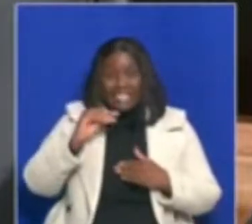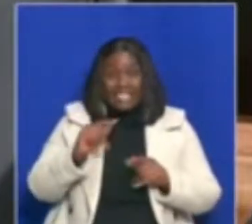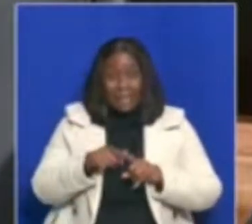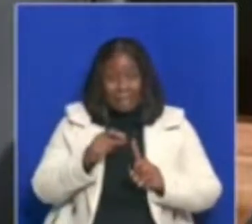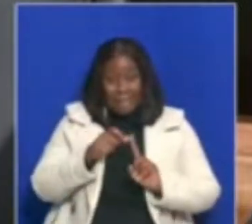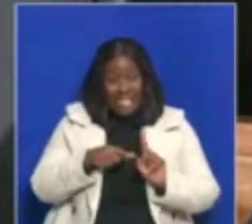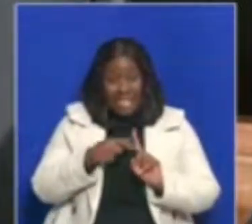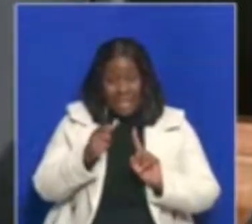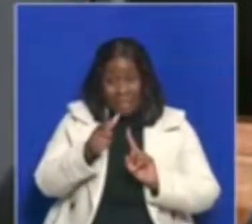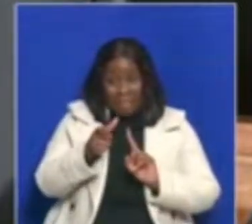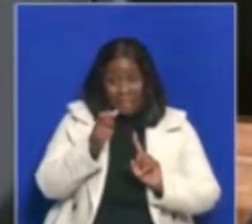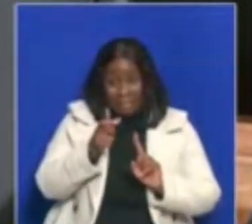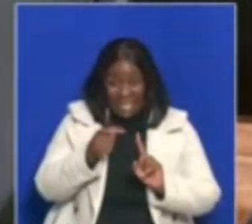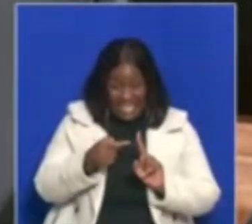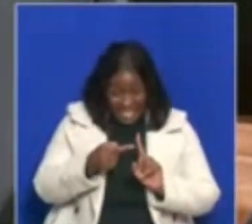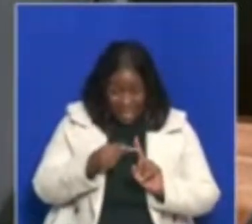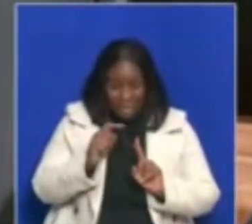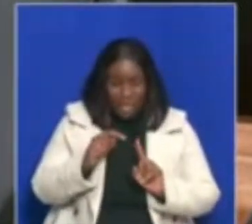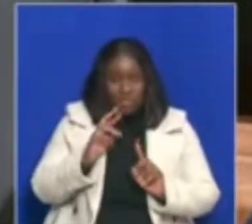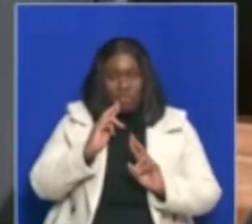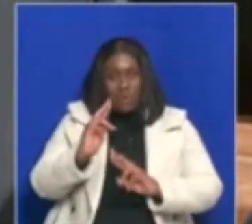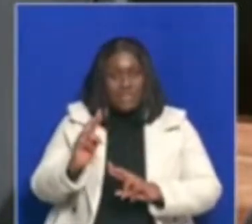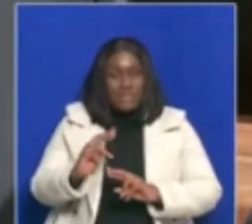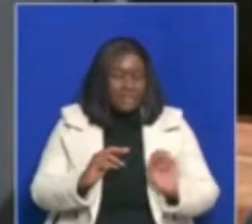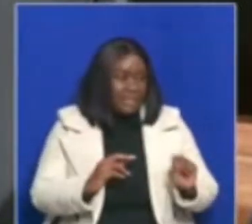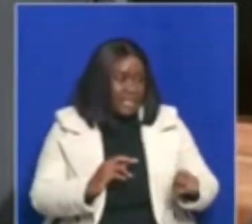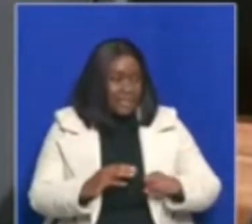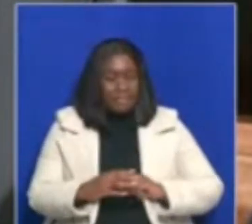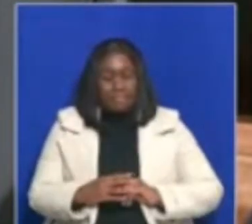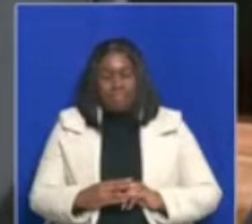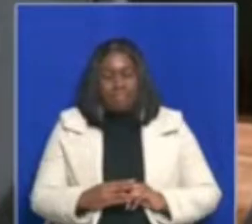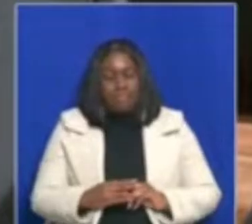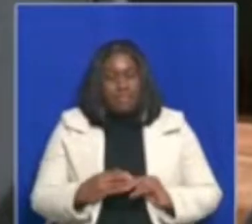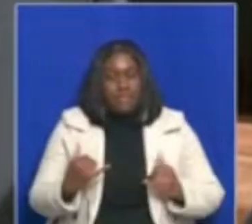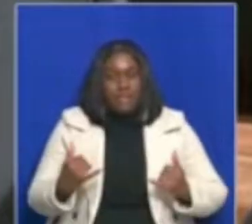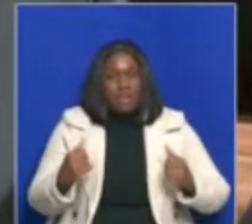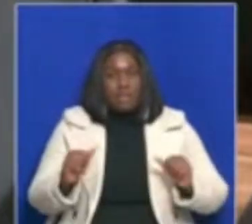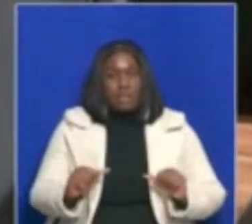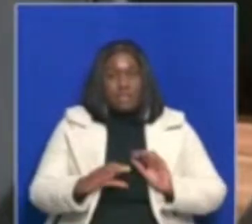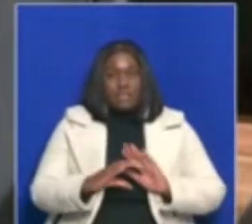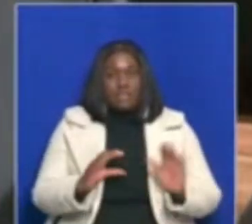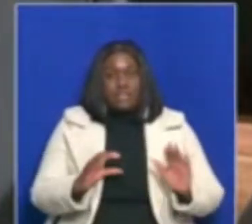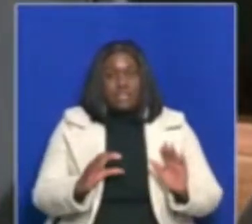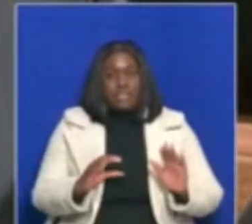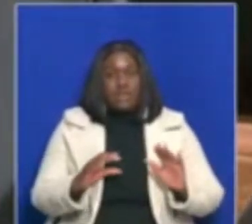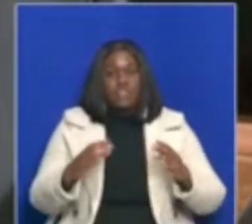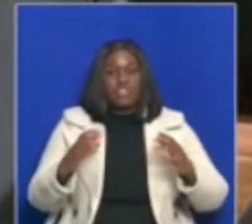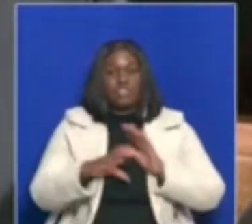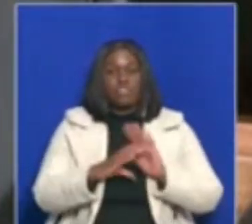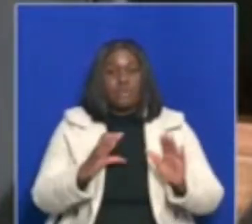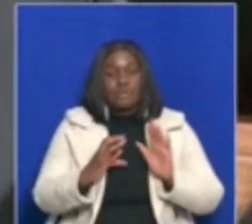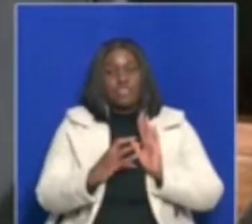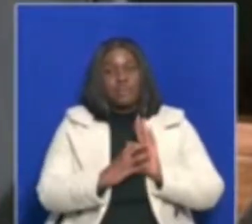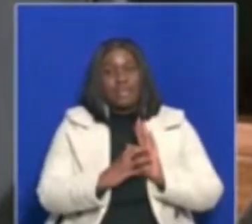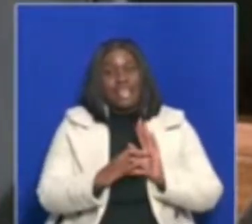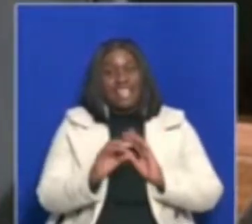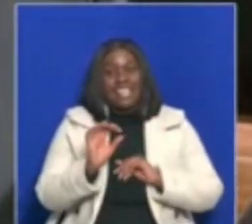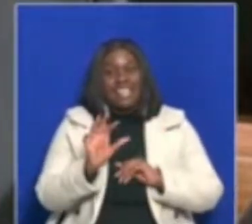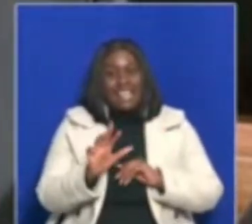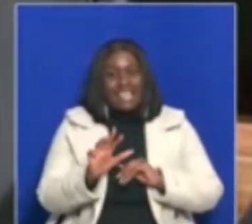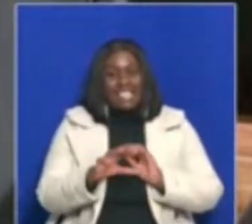see in Chapter 9 of the IPED Act, Section 33(3), there is actually an offence